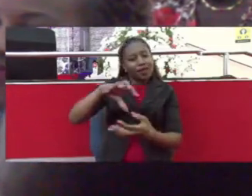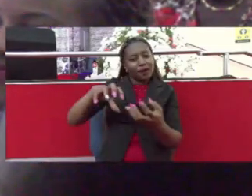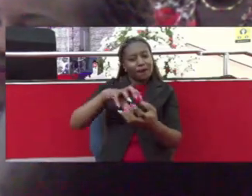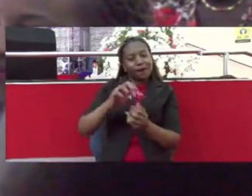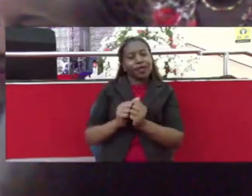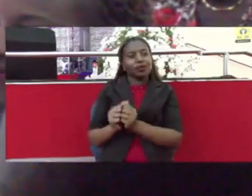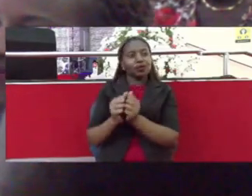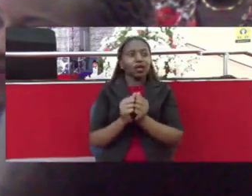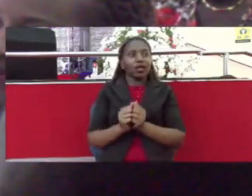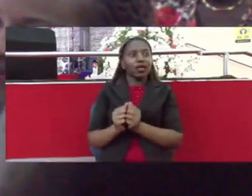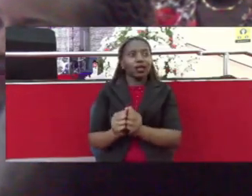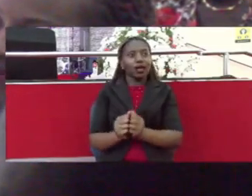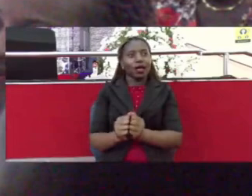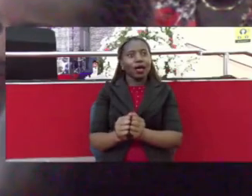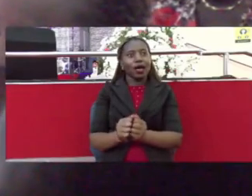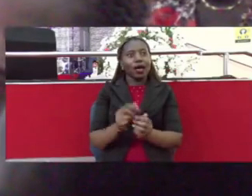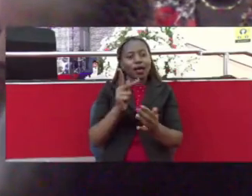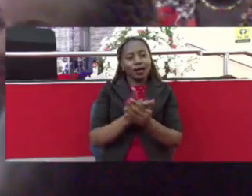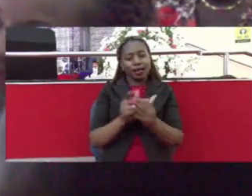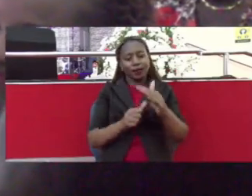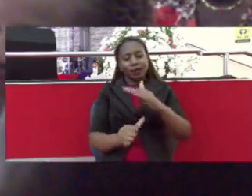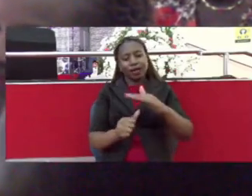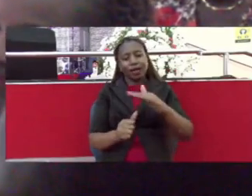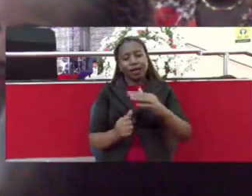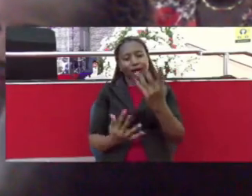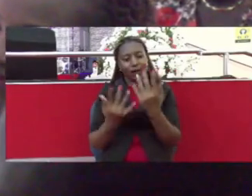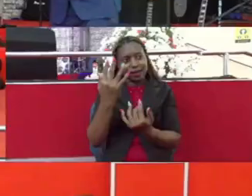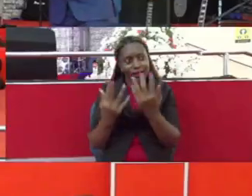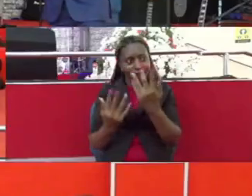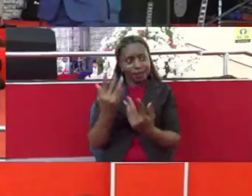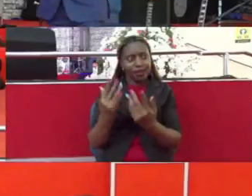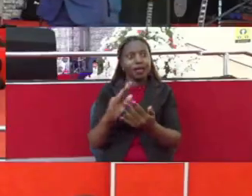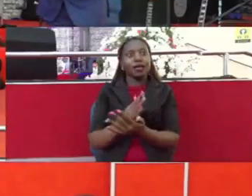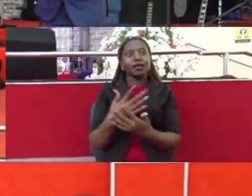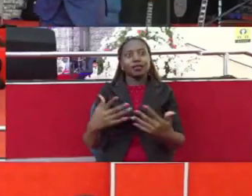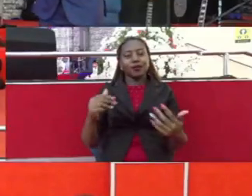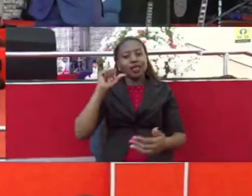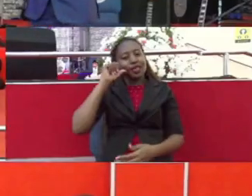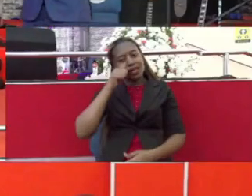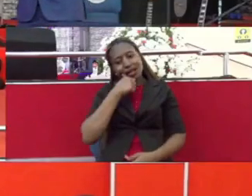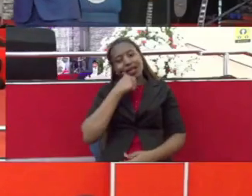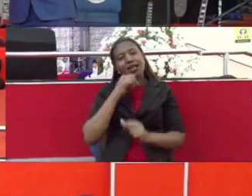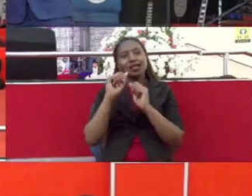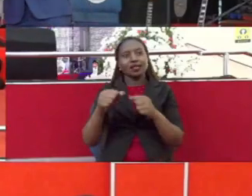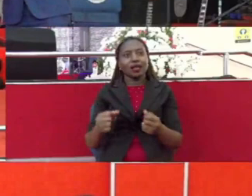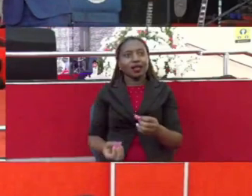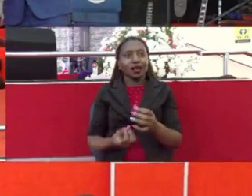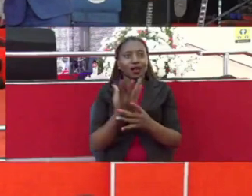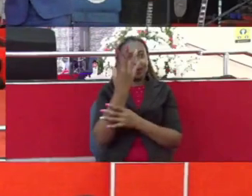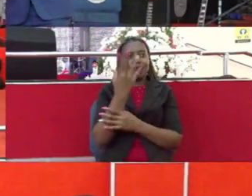kwa pamoja, and put under heat, na ikiwa viwekwe kwenye moto, something nice comes from it. Jambo nzuri linatoka.